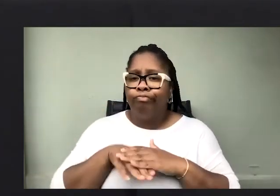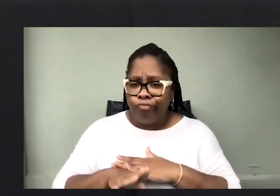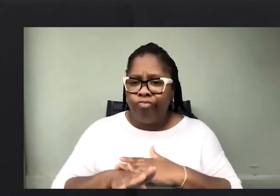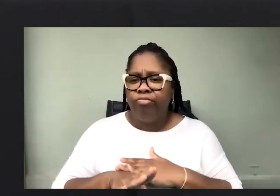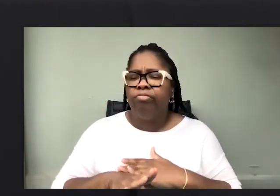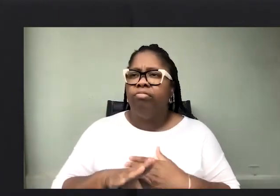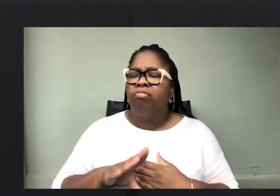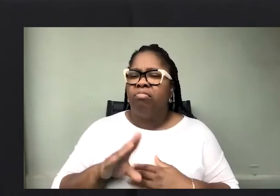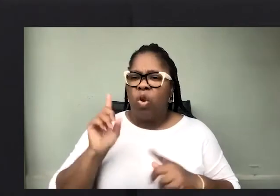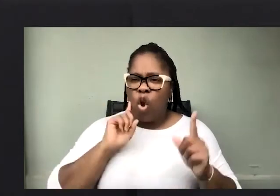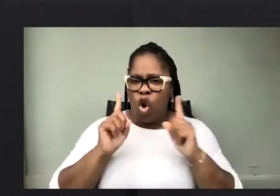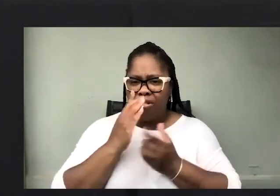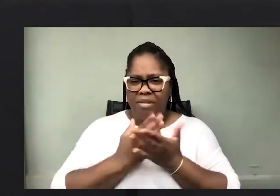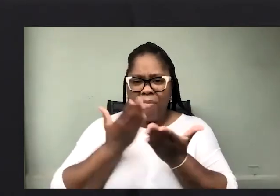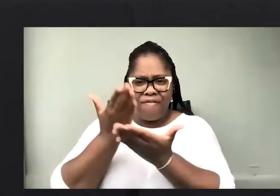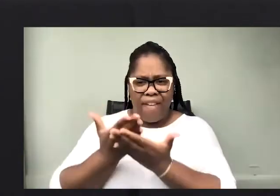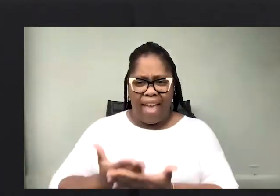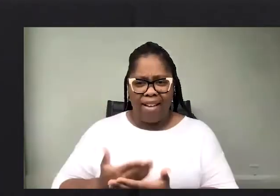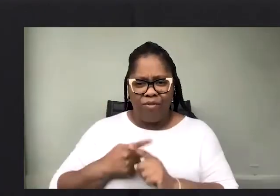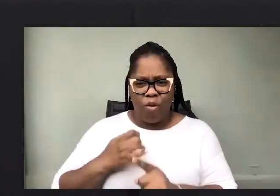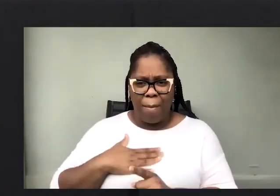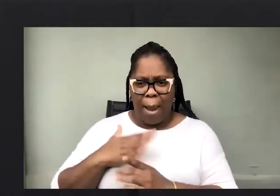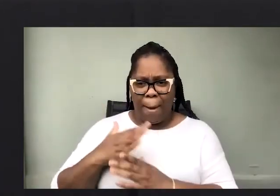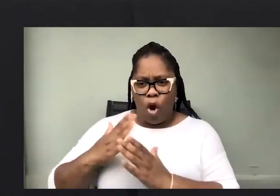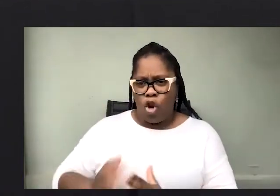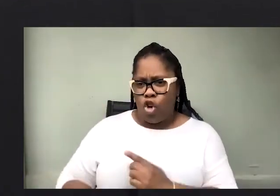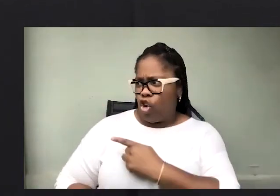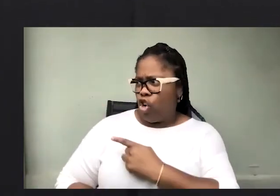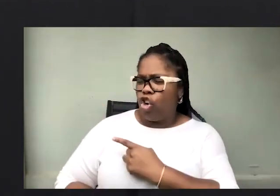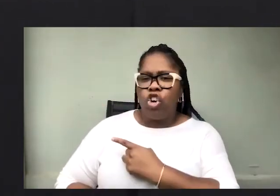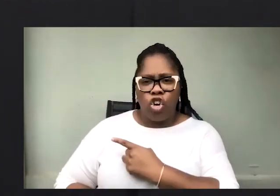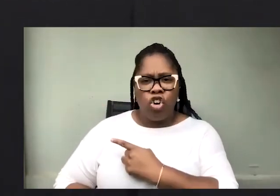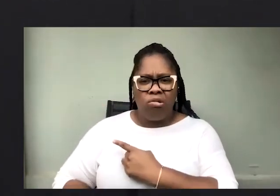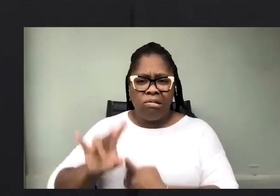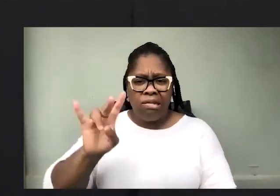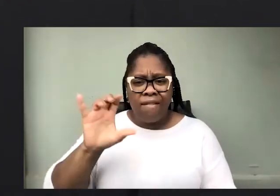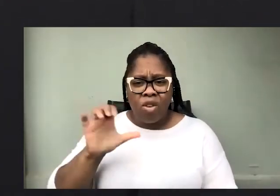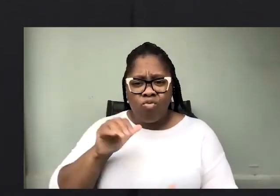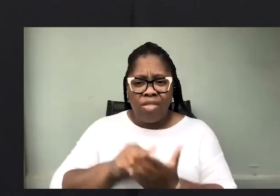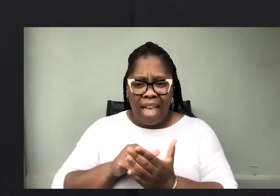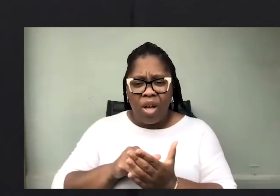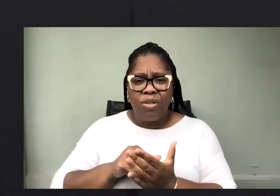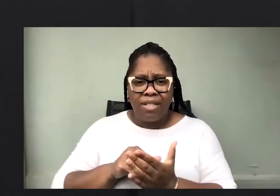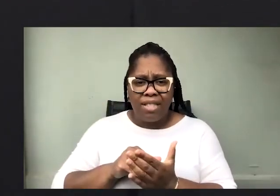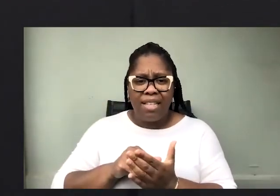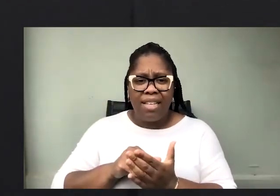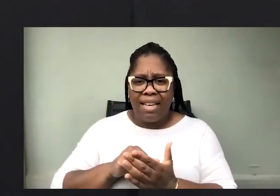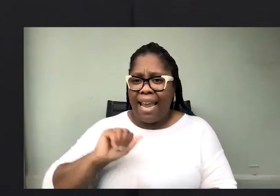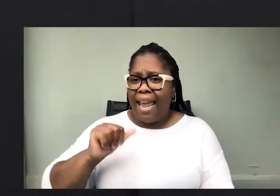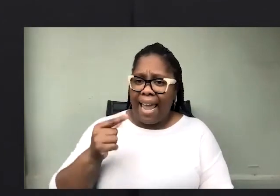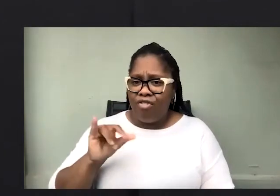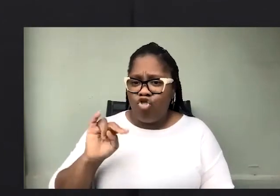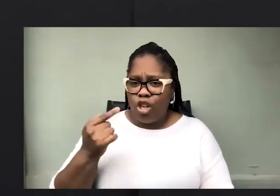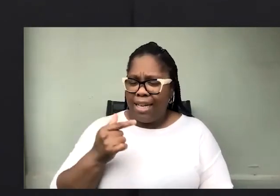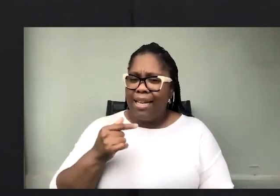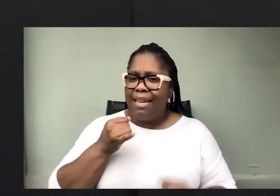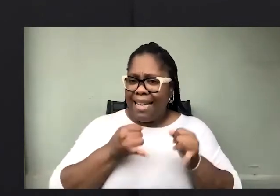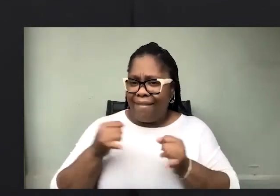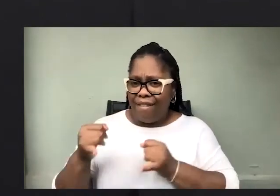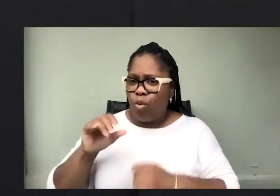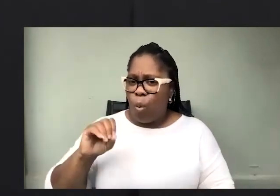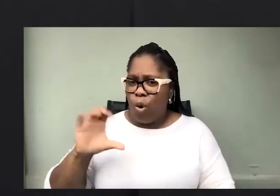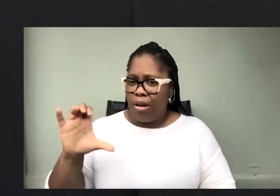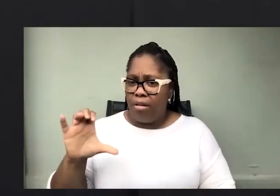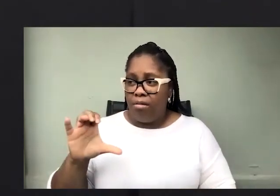of the facts from my partner right here about 700,000 aging individuals in Orange County and